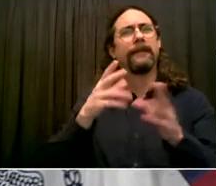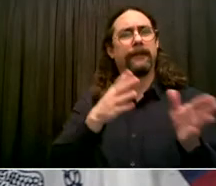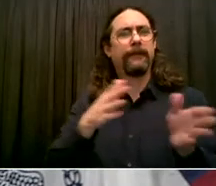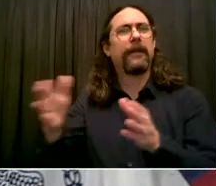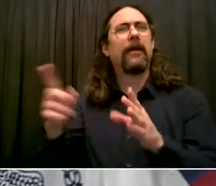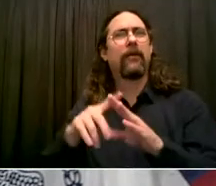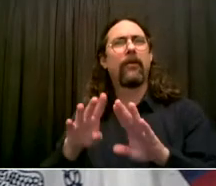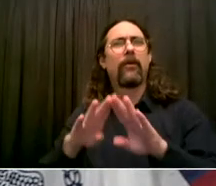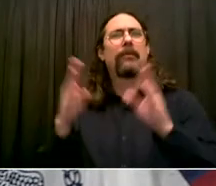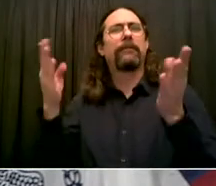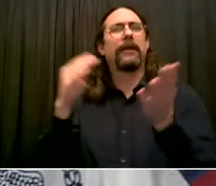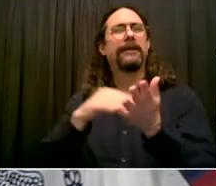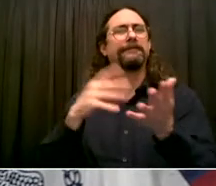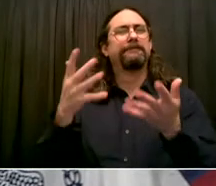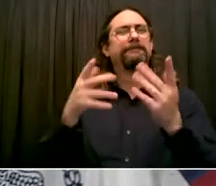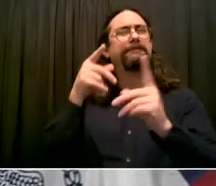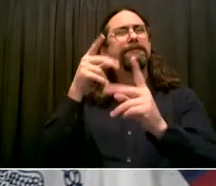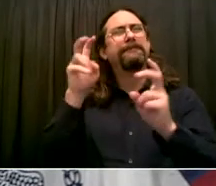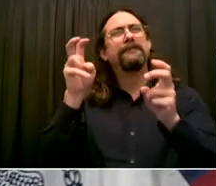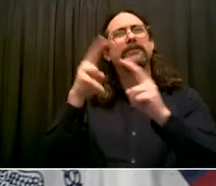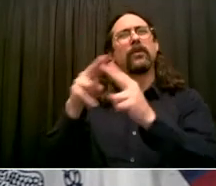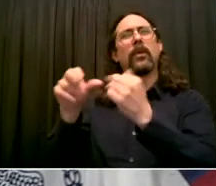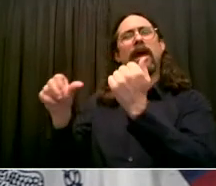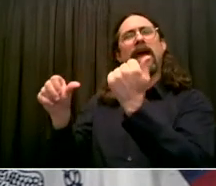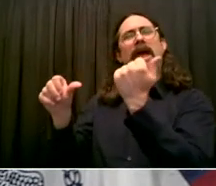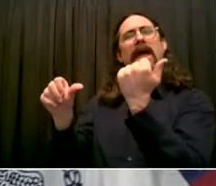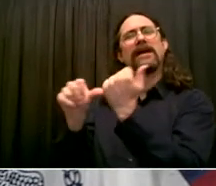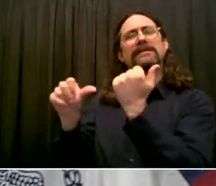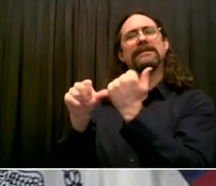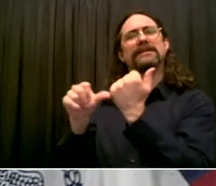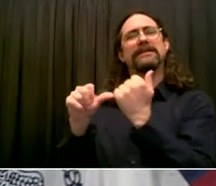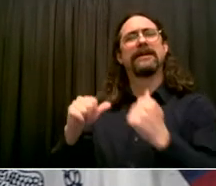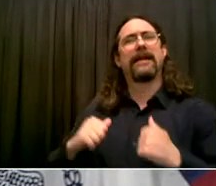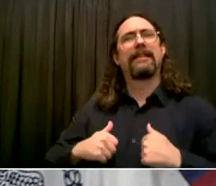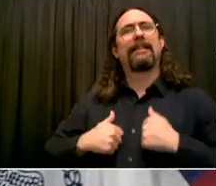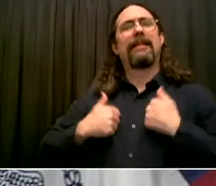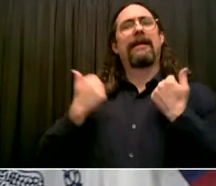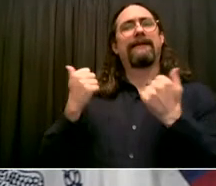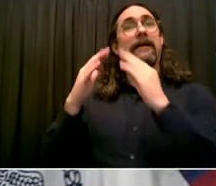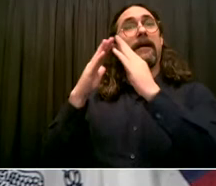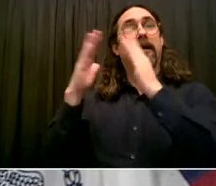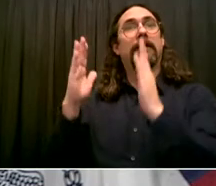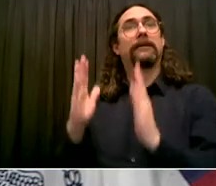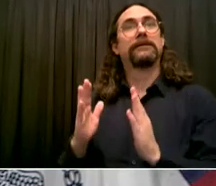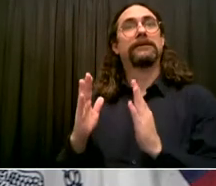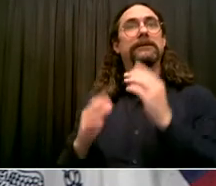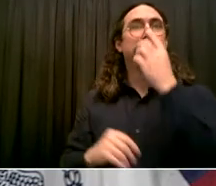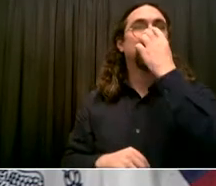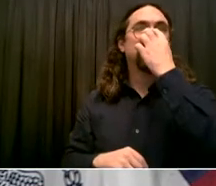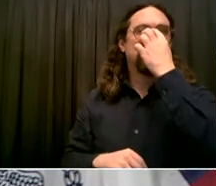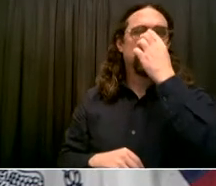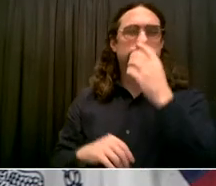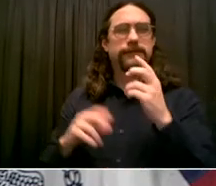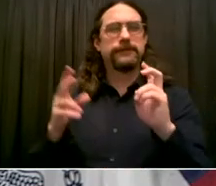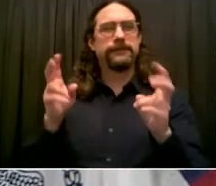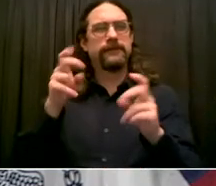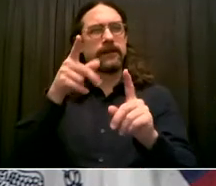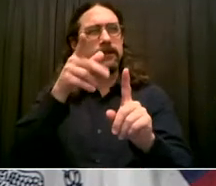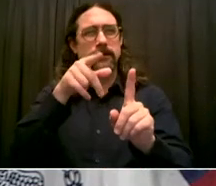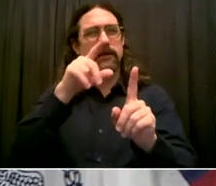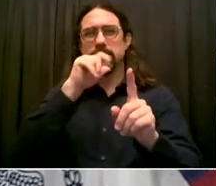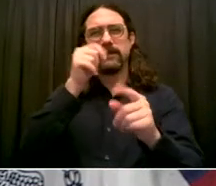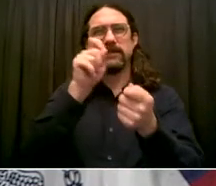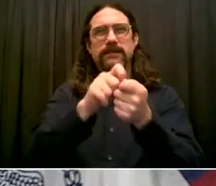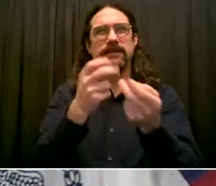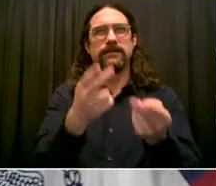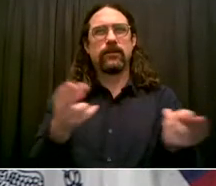social services and mental health that they need. And how large a scope is it? Did your original helping the homeless plan have to be put on